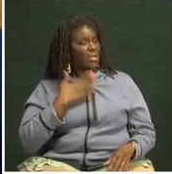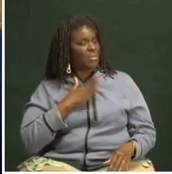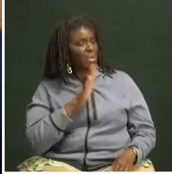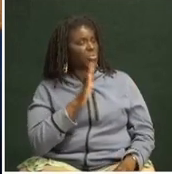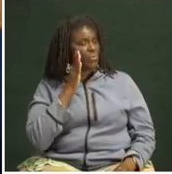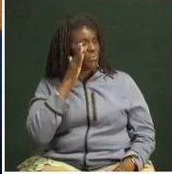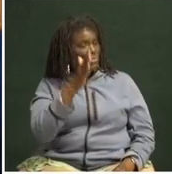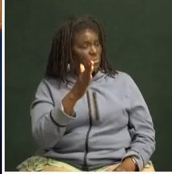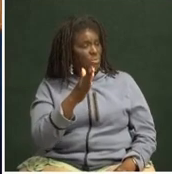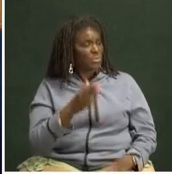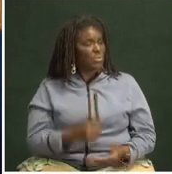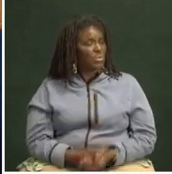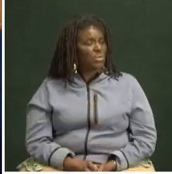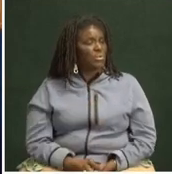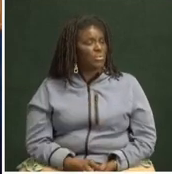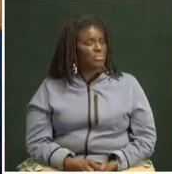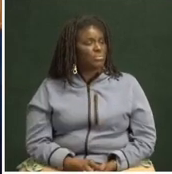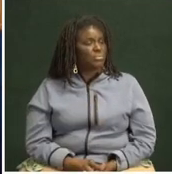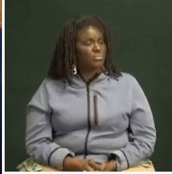future endeavors.